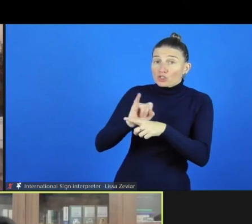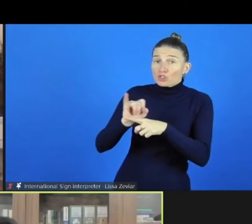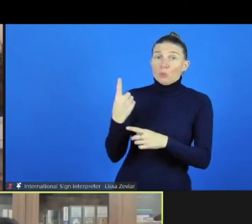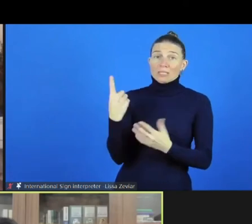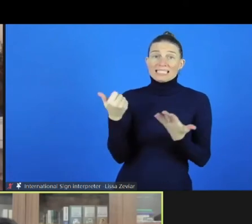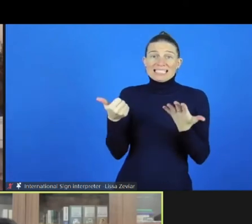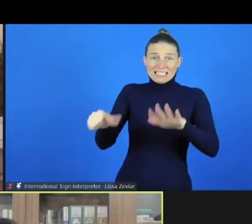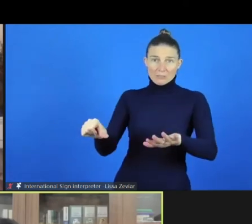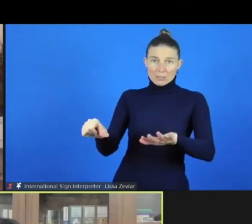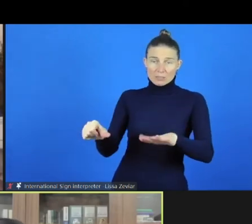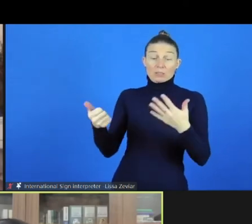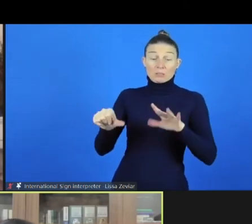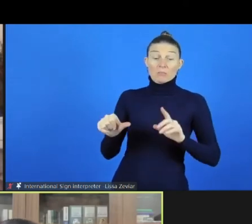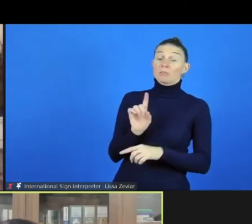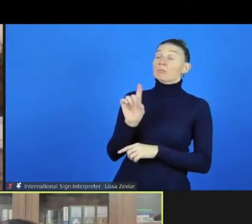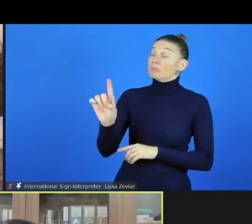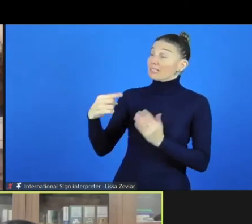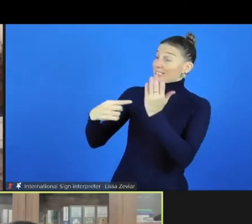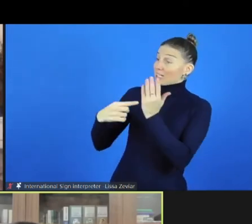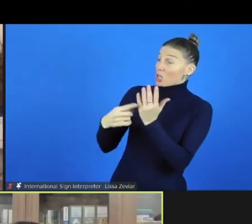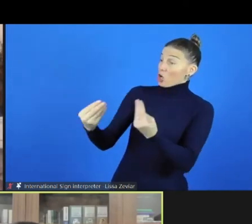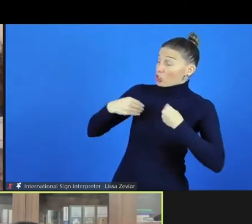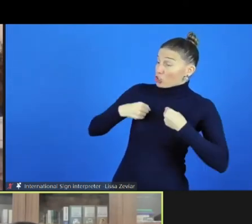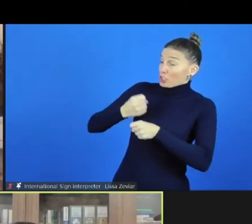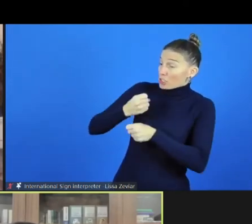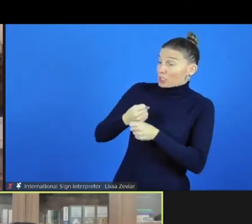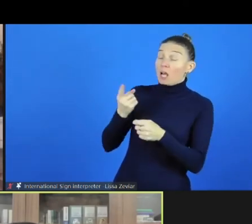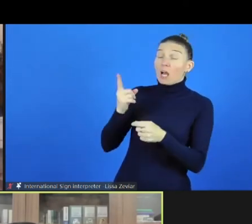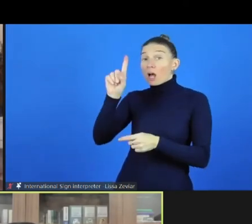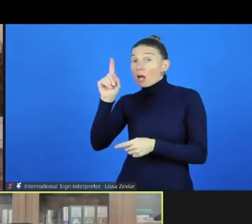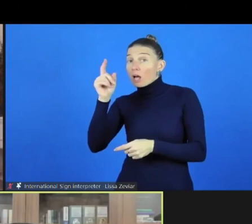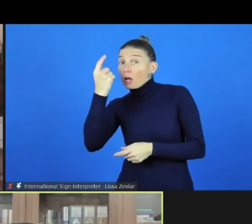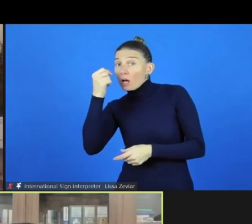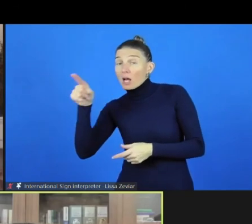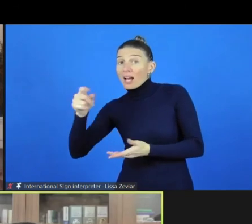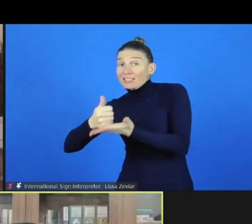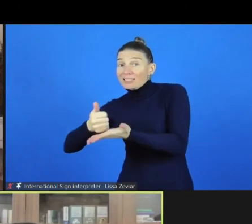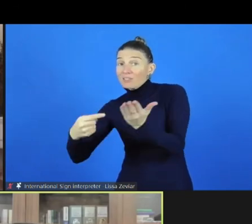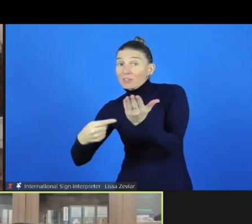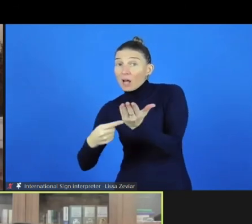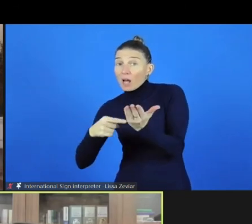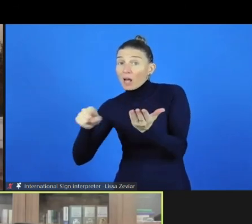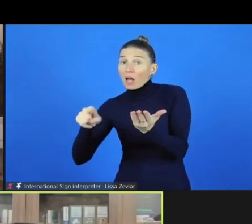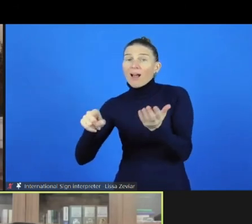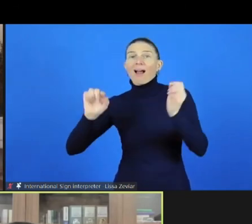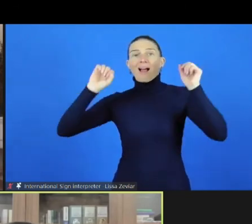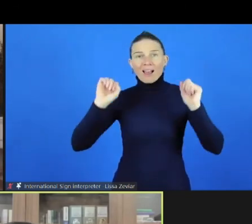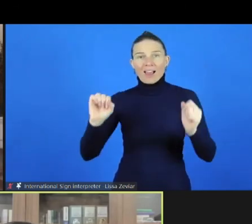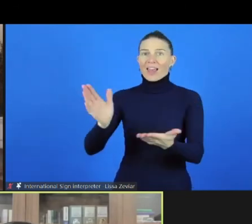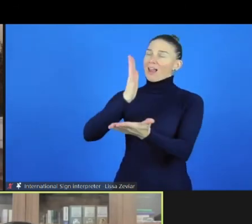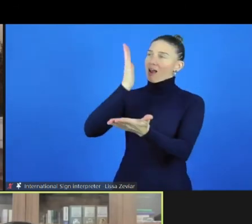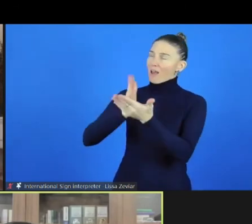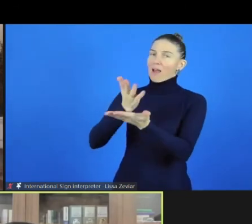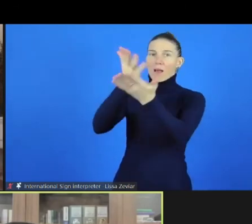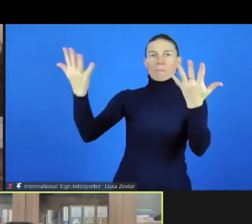technology skills and give technology intervention with assistive technologies so that they have a real mainstream career in an organization like